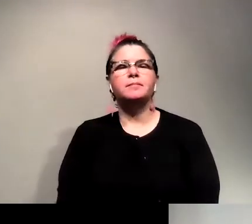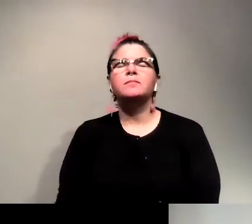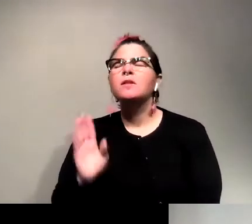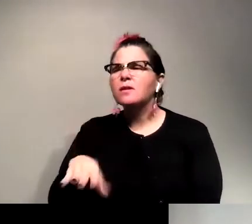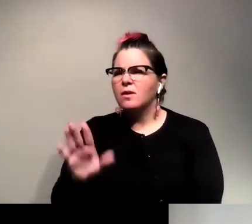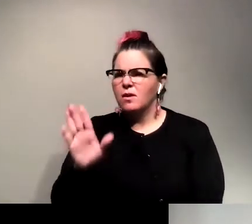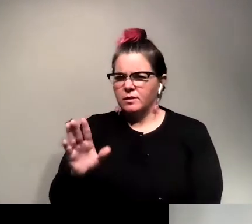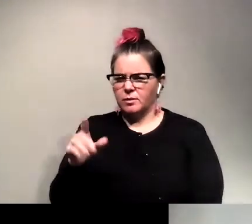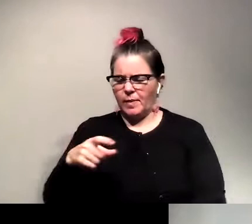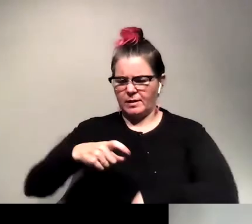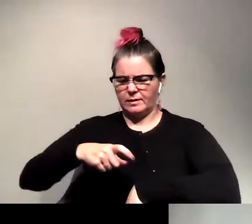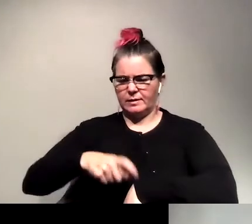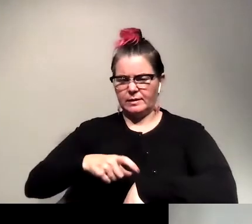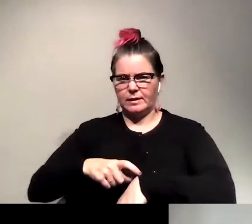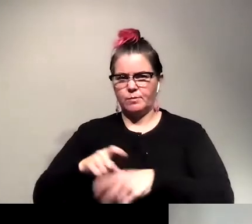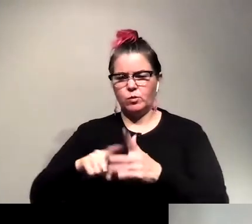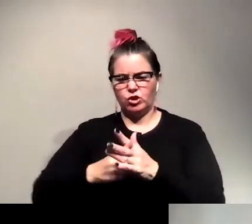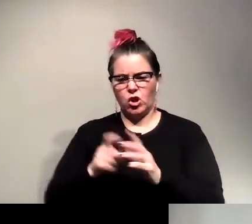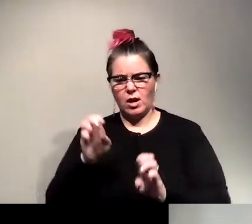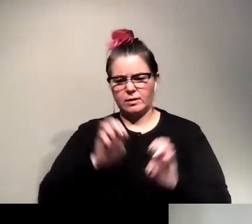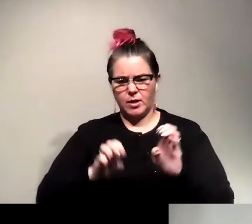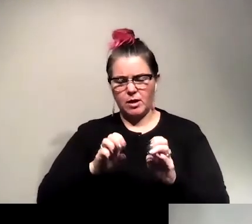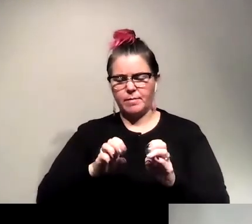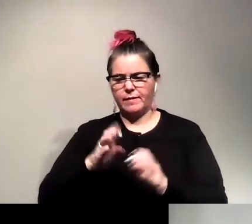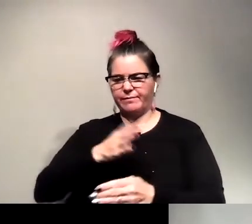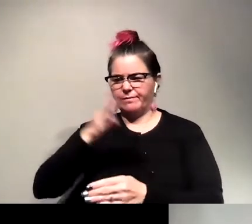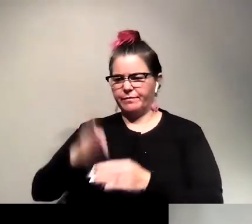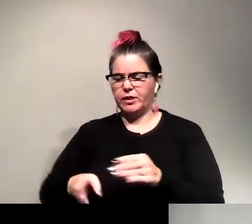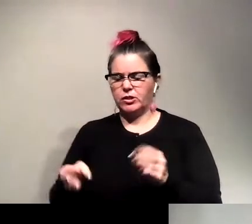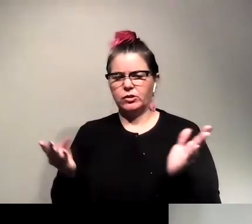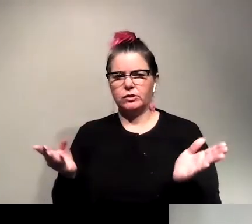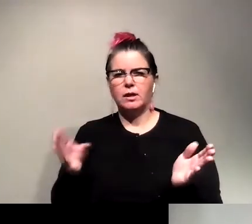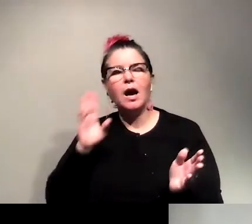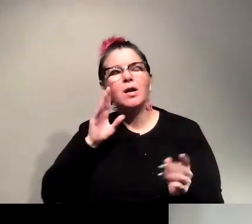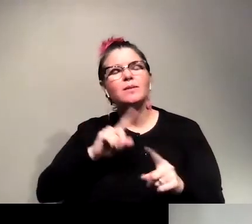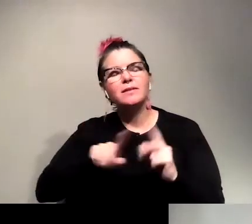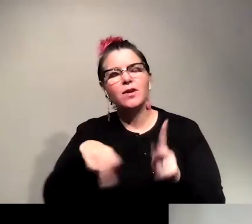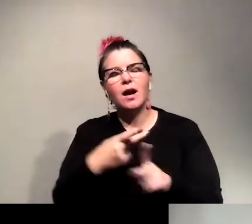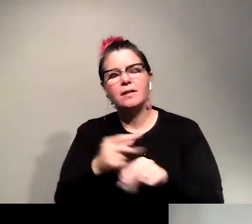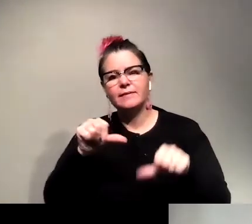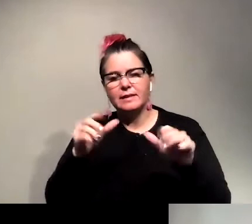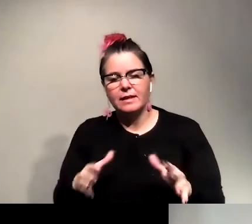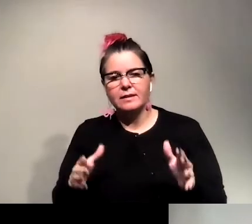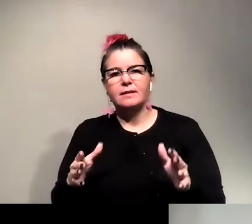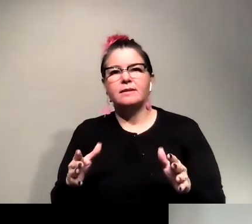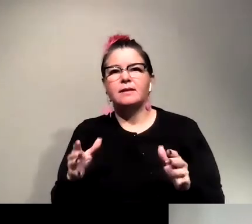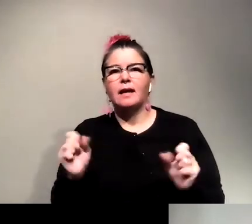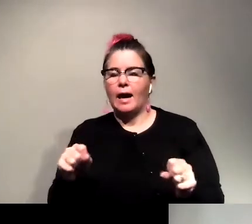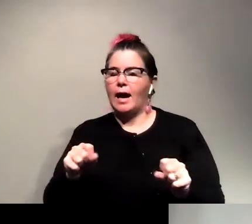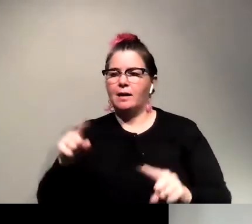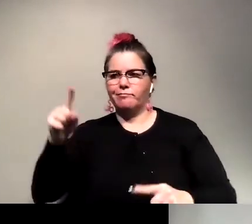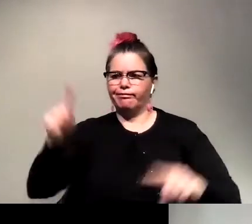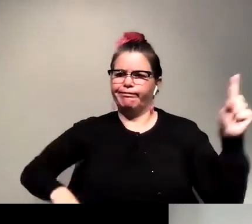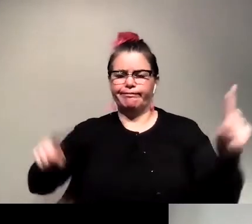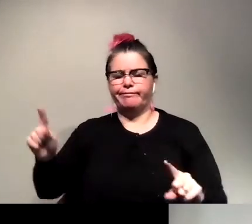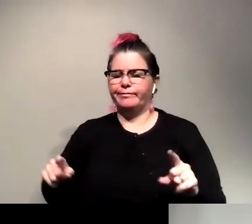the time you start an experiment to the time that you finish, I know for different types of scientists, like that can be wildly different, like that amount of